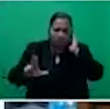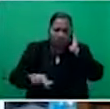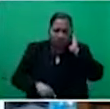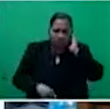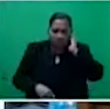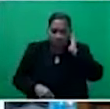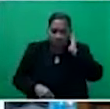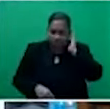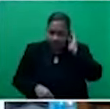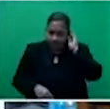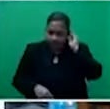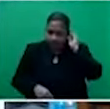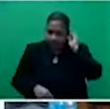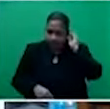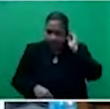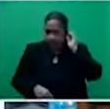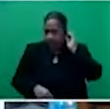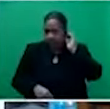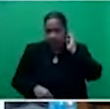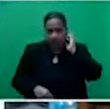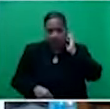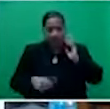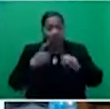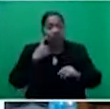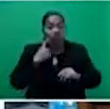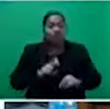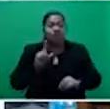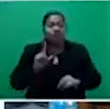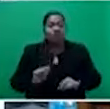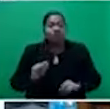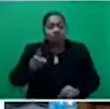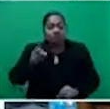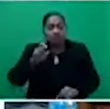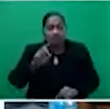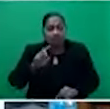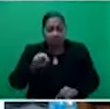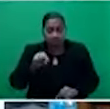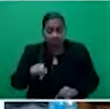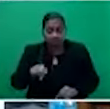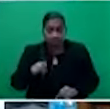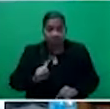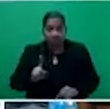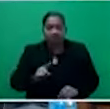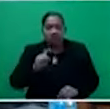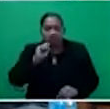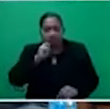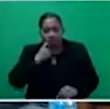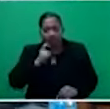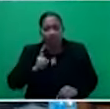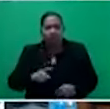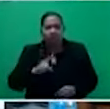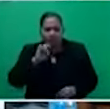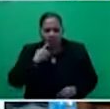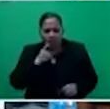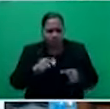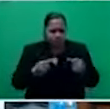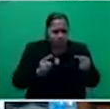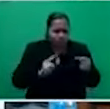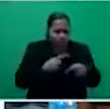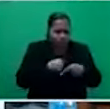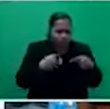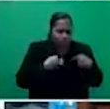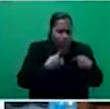is this, by trying to do this along these lines, will actually be contrary to what we are saying. Mr. Speaker, sir. Mr. Speaker,